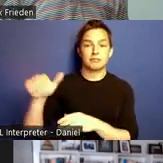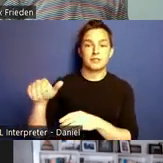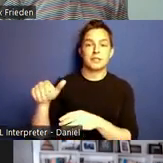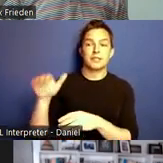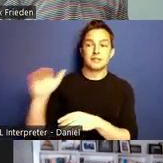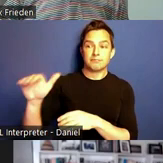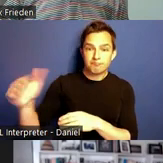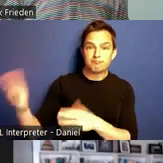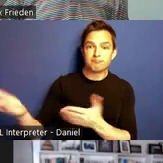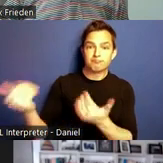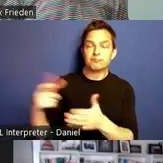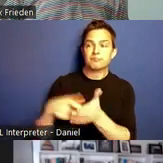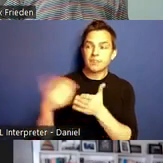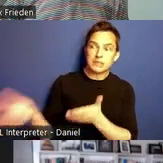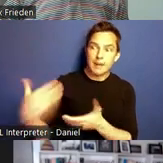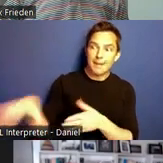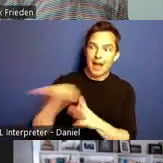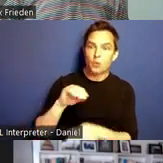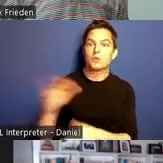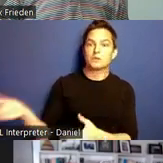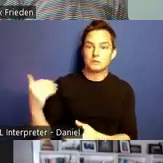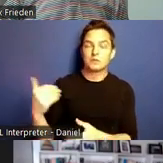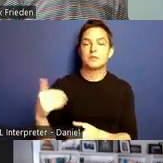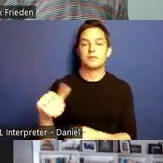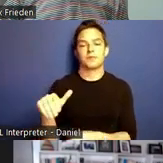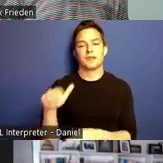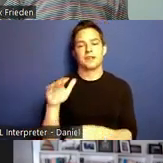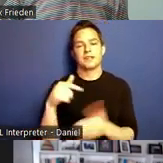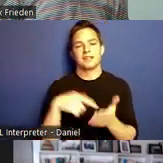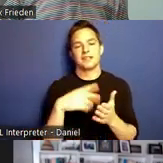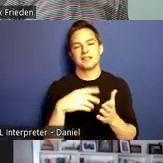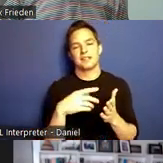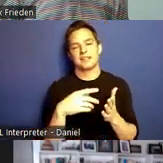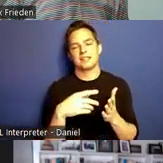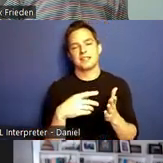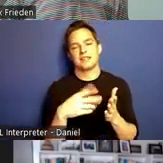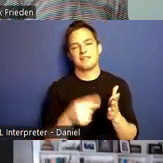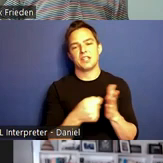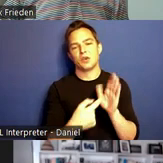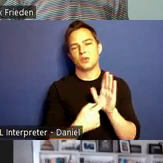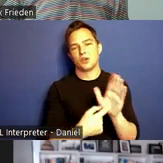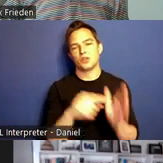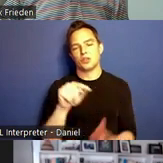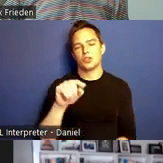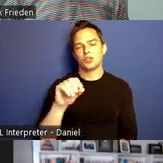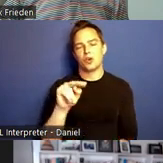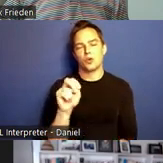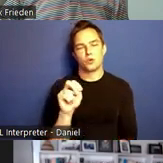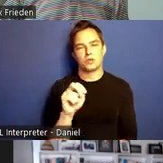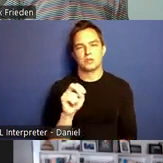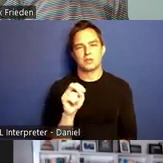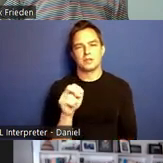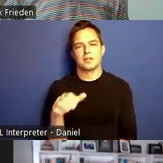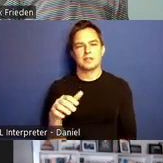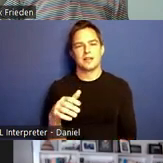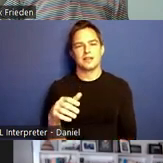insisted that he come out. This would give you a sense of the tone and the